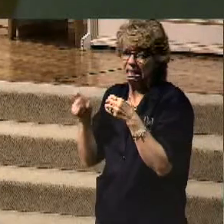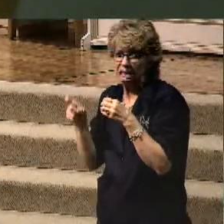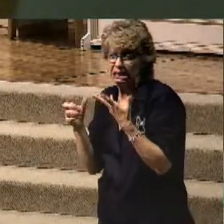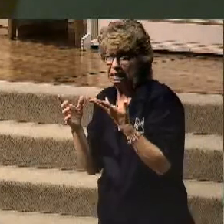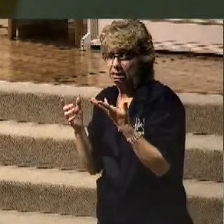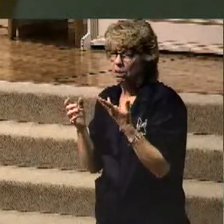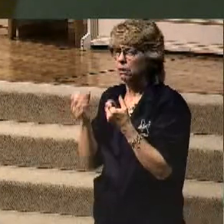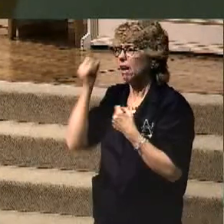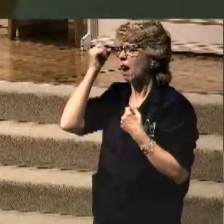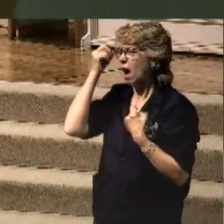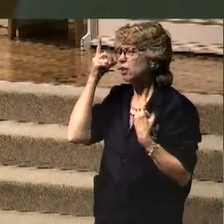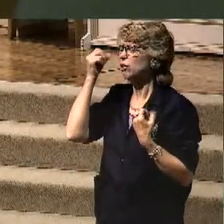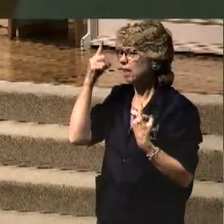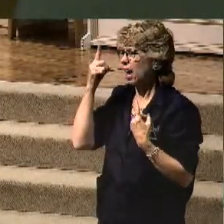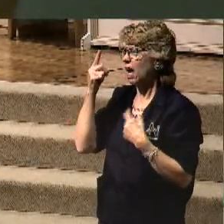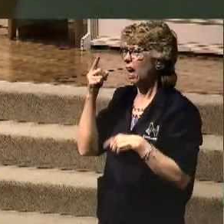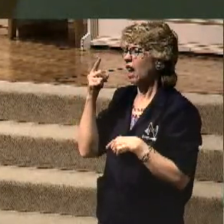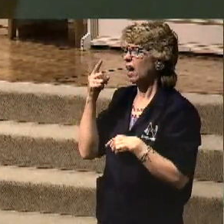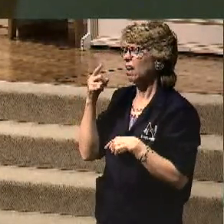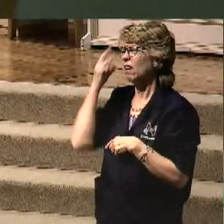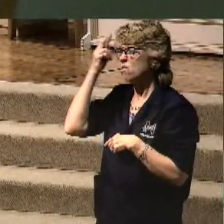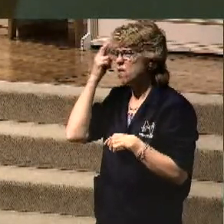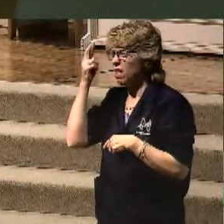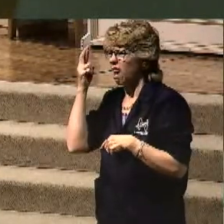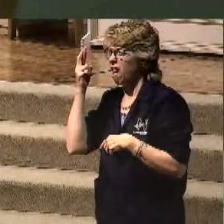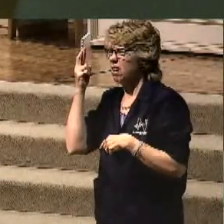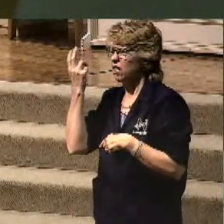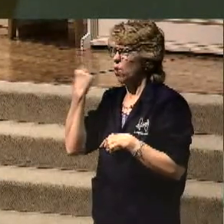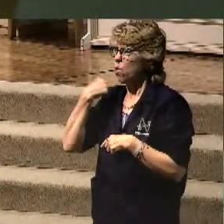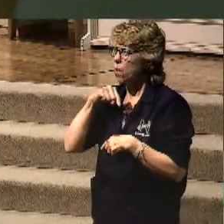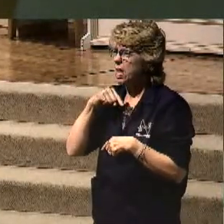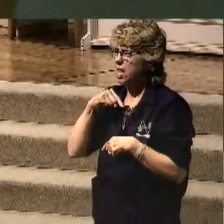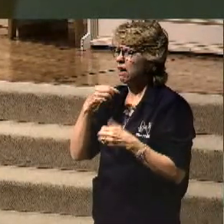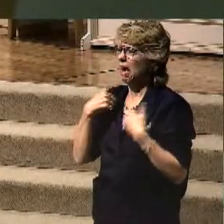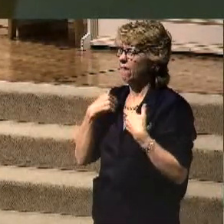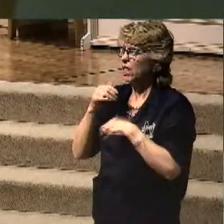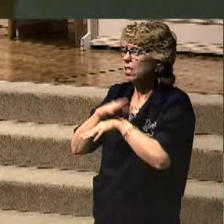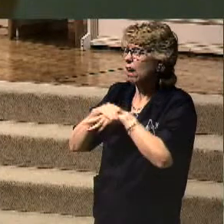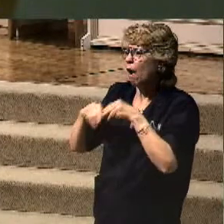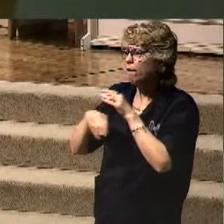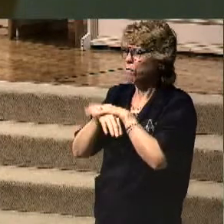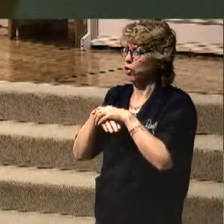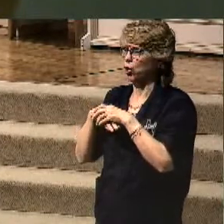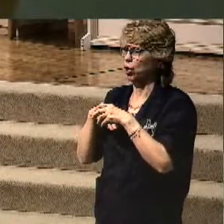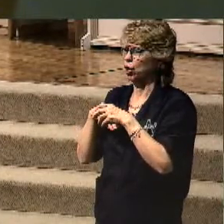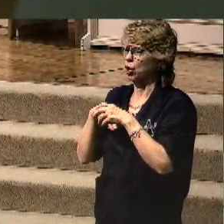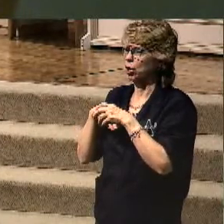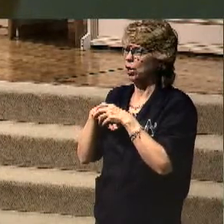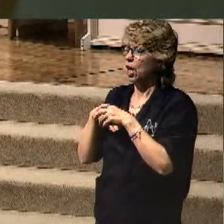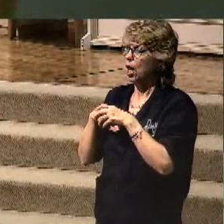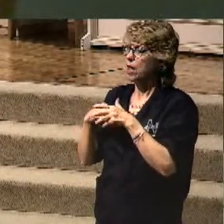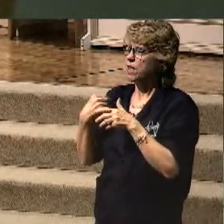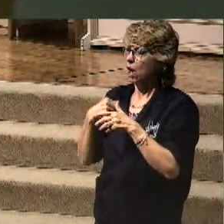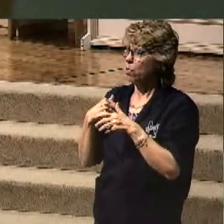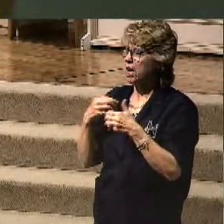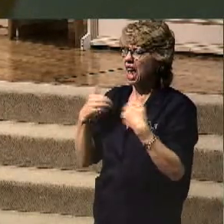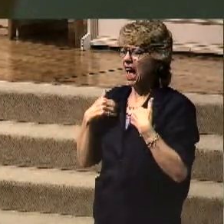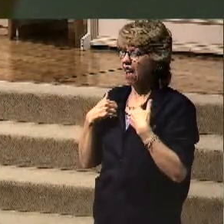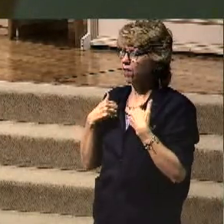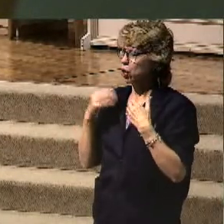to understand and to realize that we can take comfort in the fact that absent from the body is present with